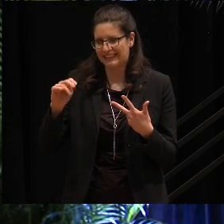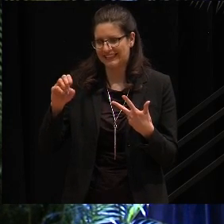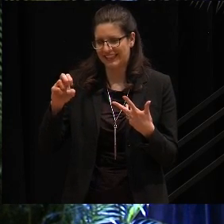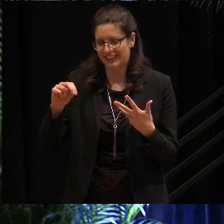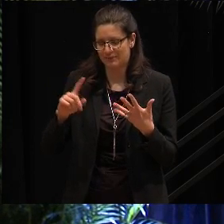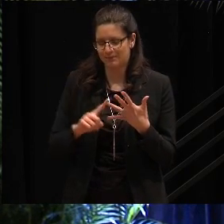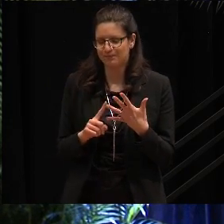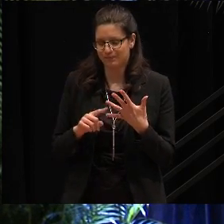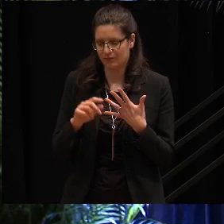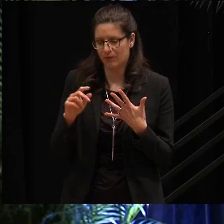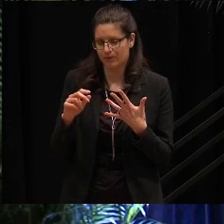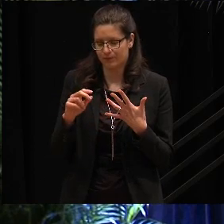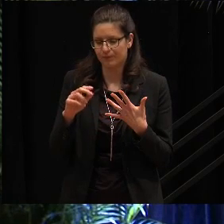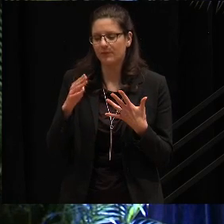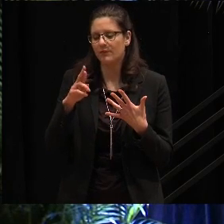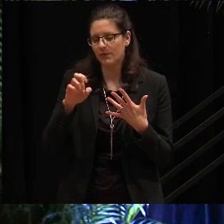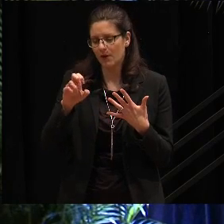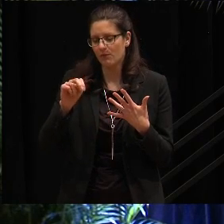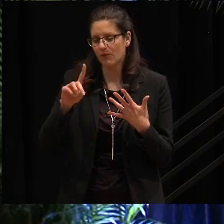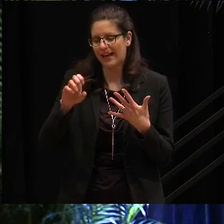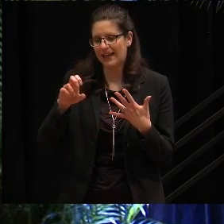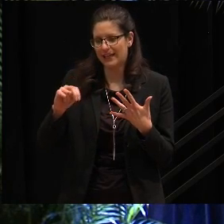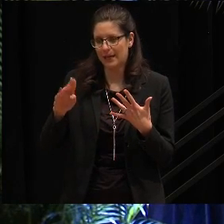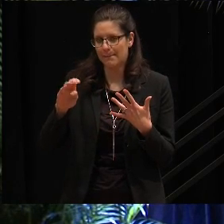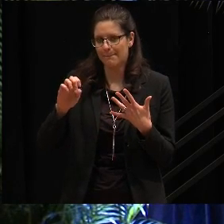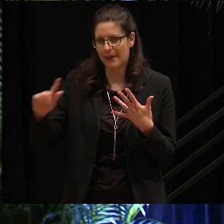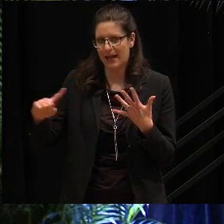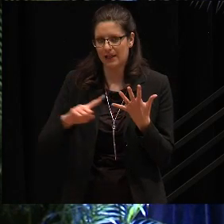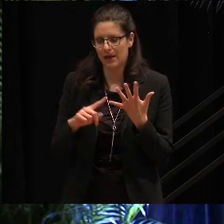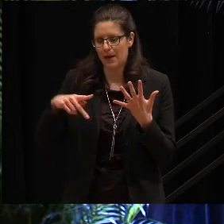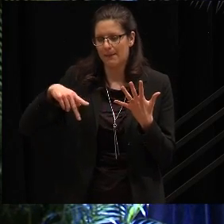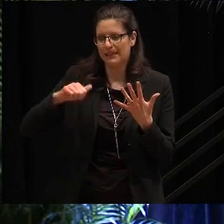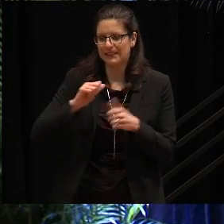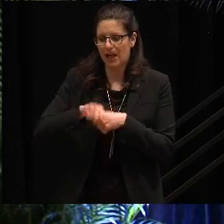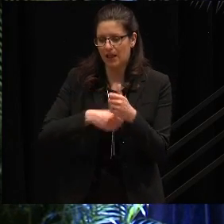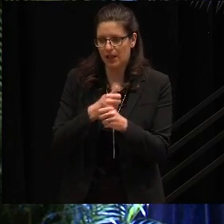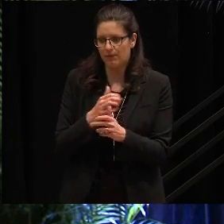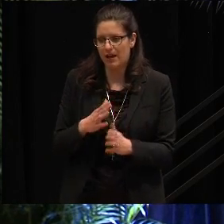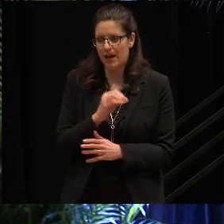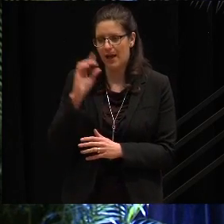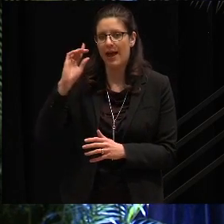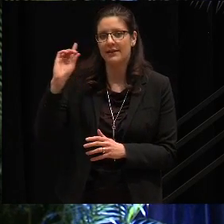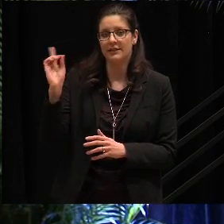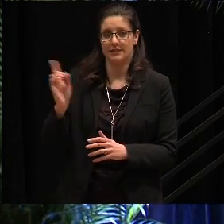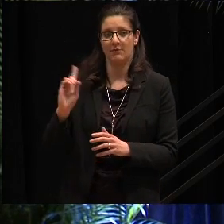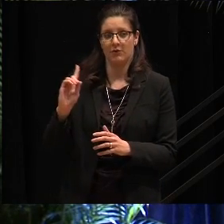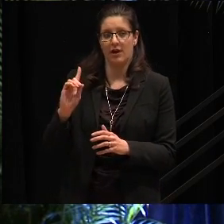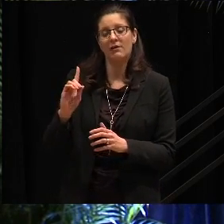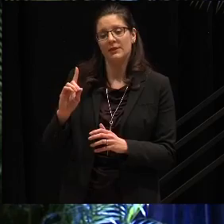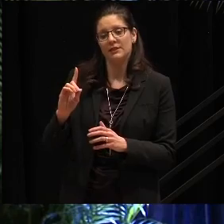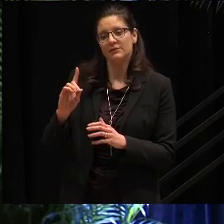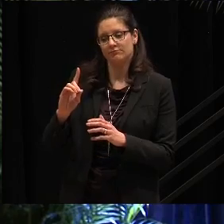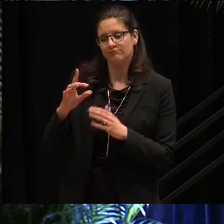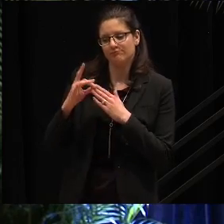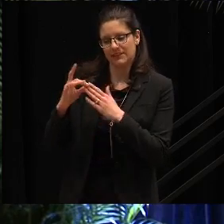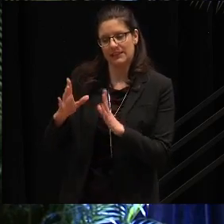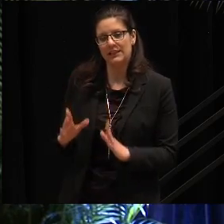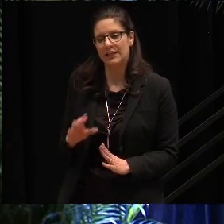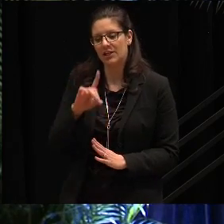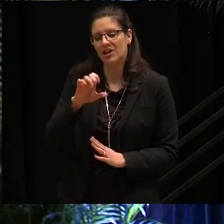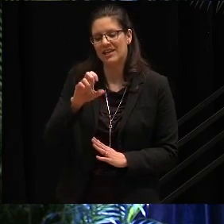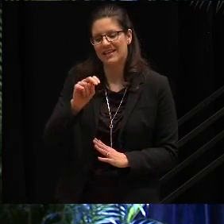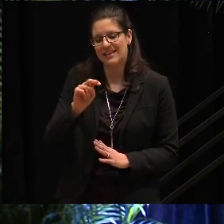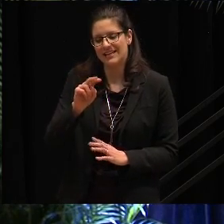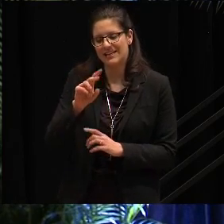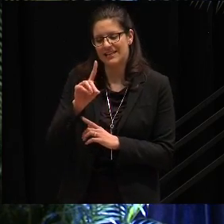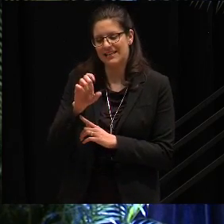Island Republican Chairman Brandon Bell, and PC alum and Democratic political operative Devin Driscoll.